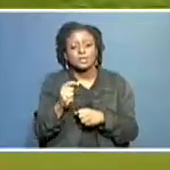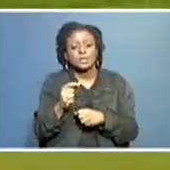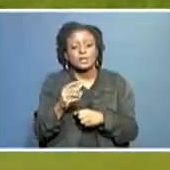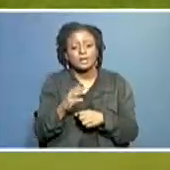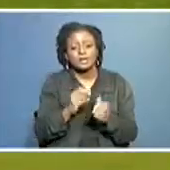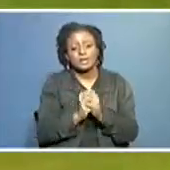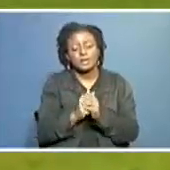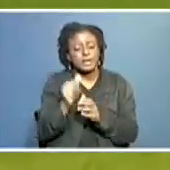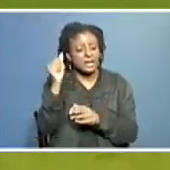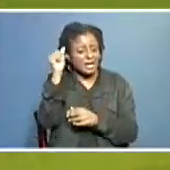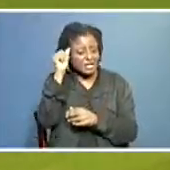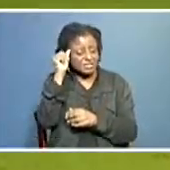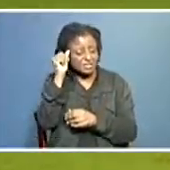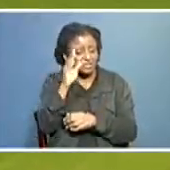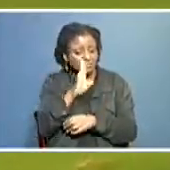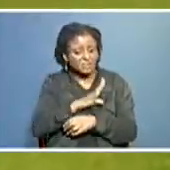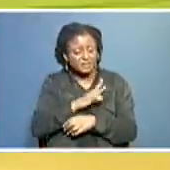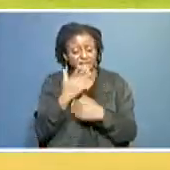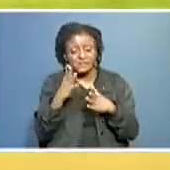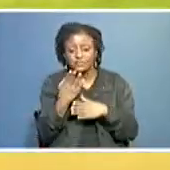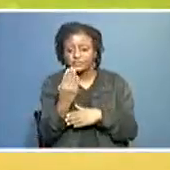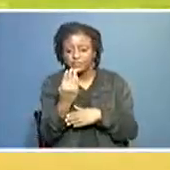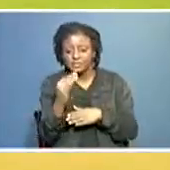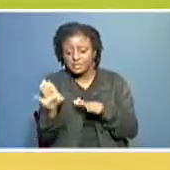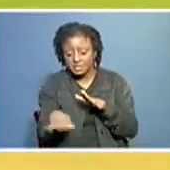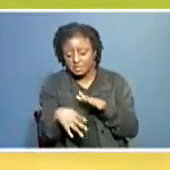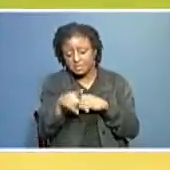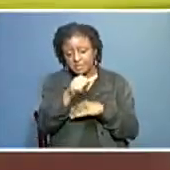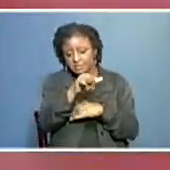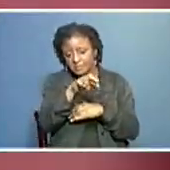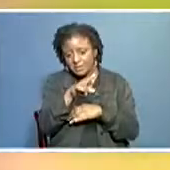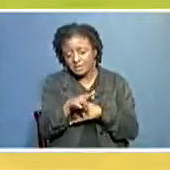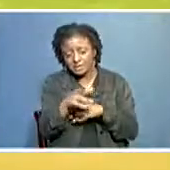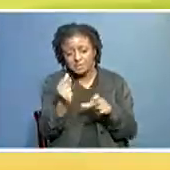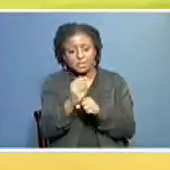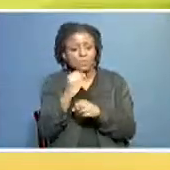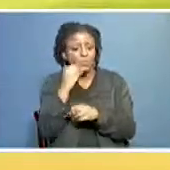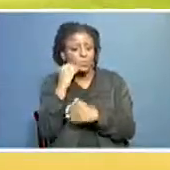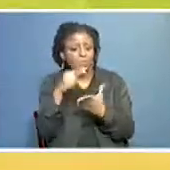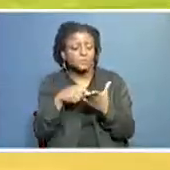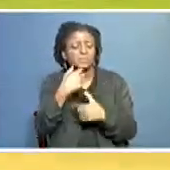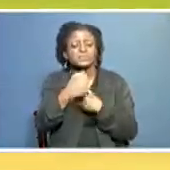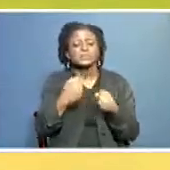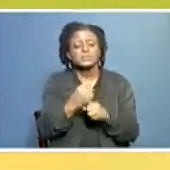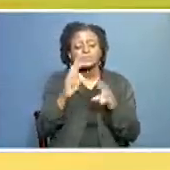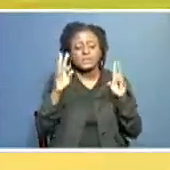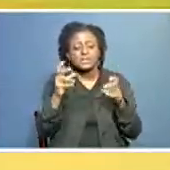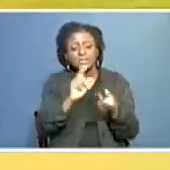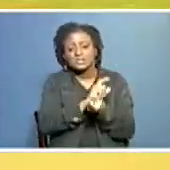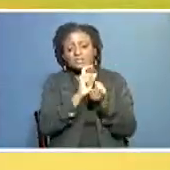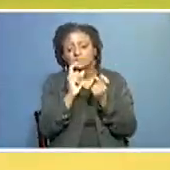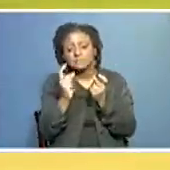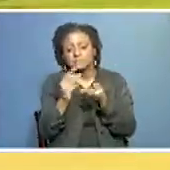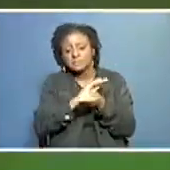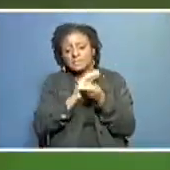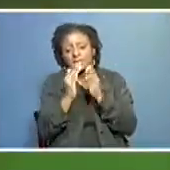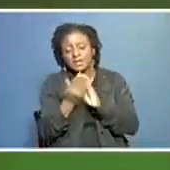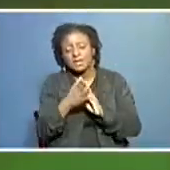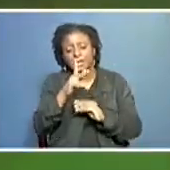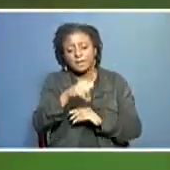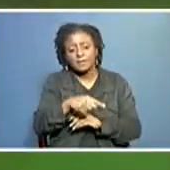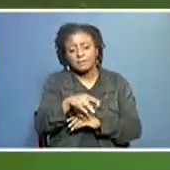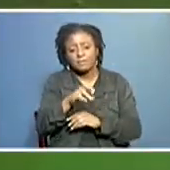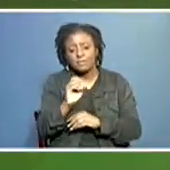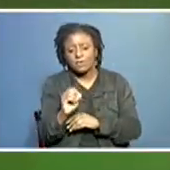Bhatia, who would finish 14 under par to take home this year's title. Bhatia, who turned pro when he was just 17, received backlash